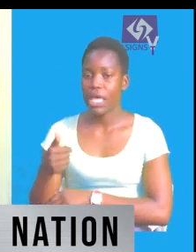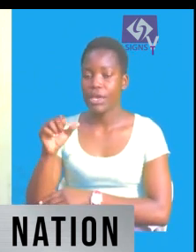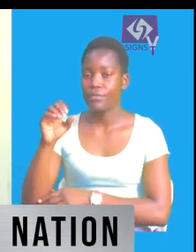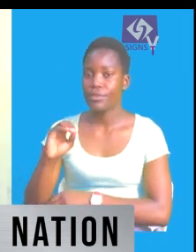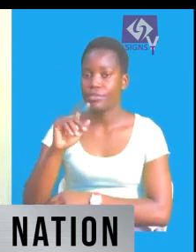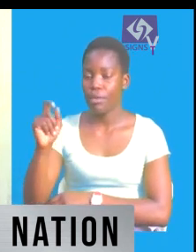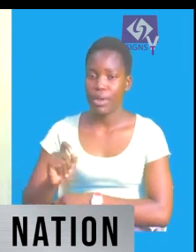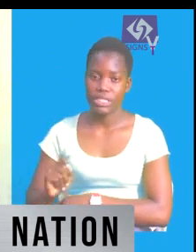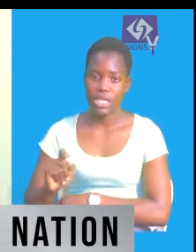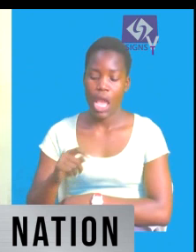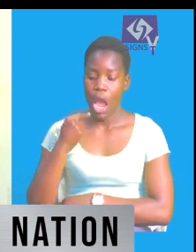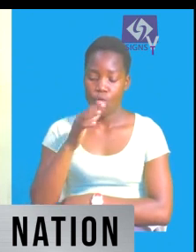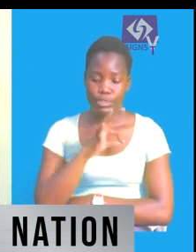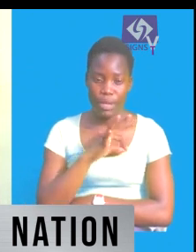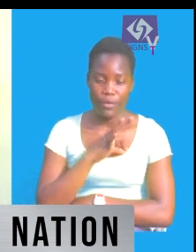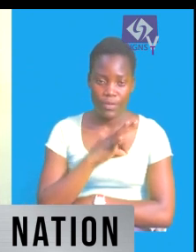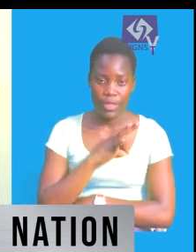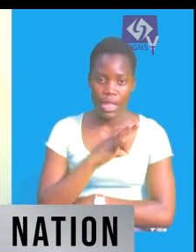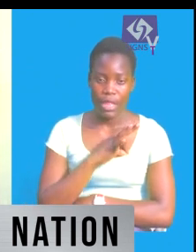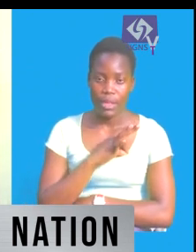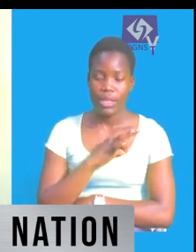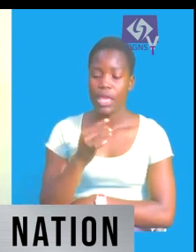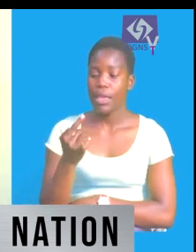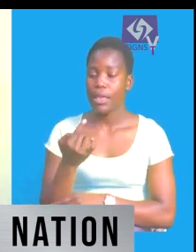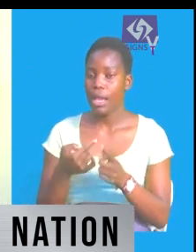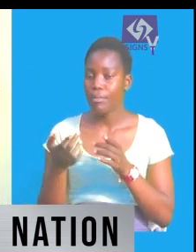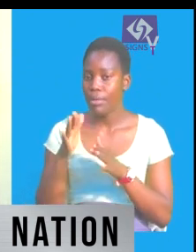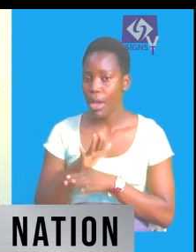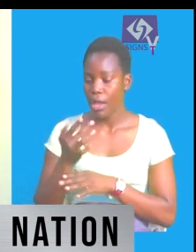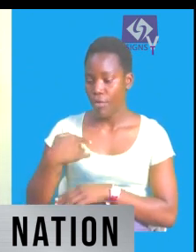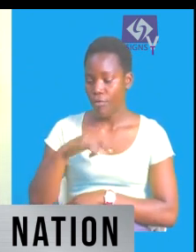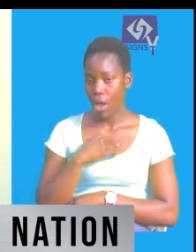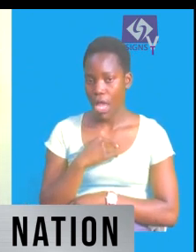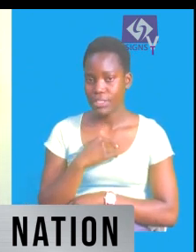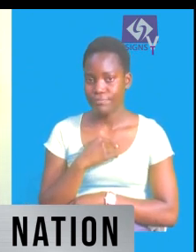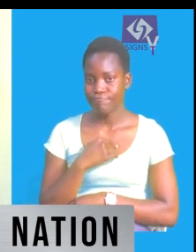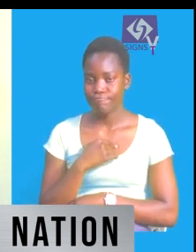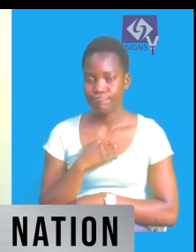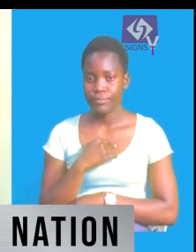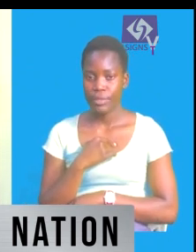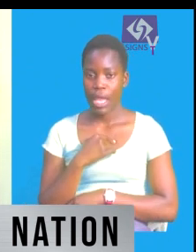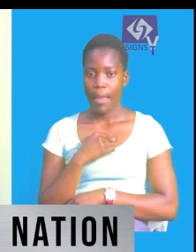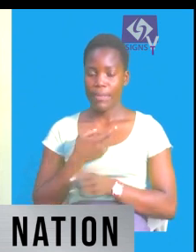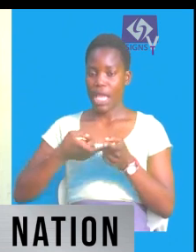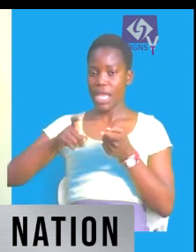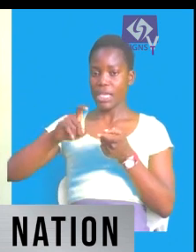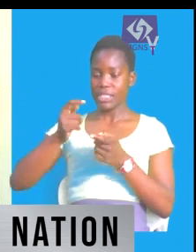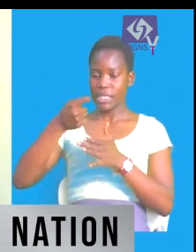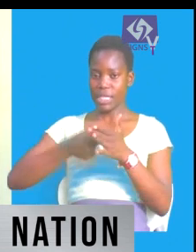50%? Who is gaining? Are they coming back for us to bite us in the back by raising the